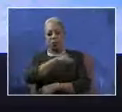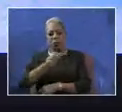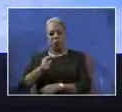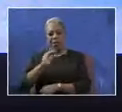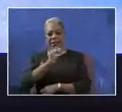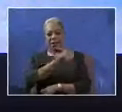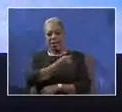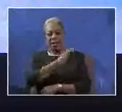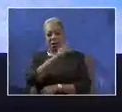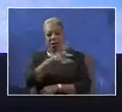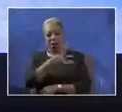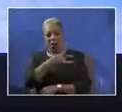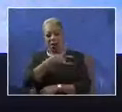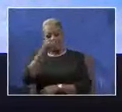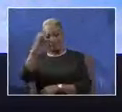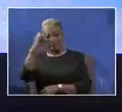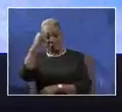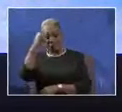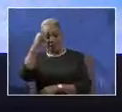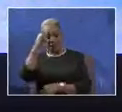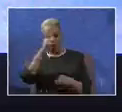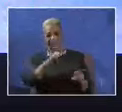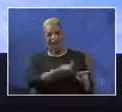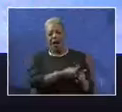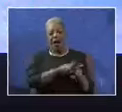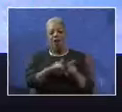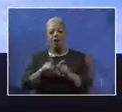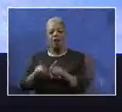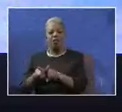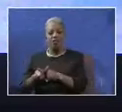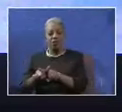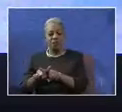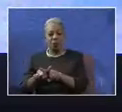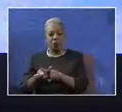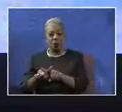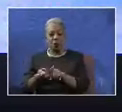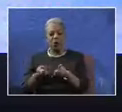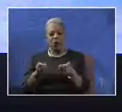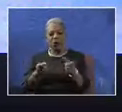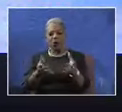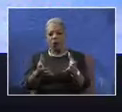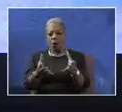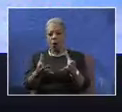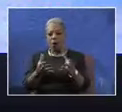thoughts. Also, one of the kindest women in this church,